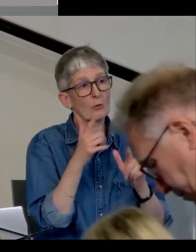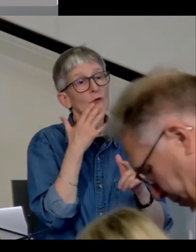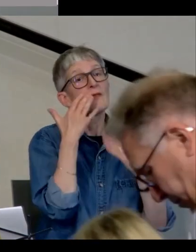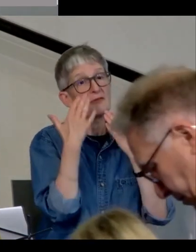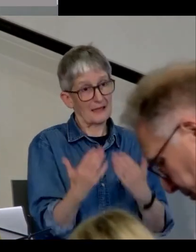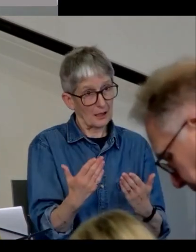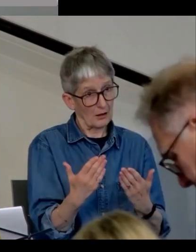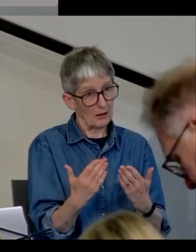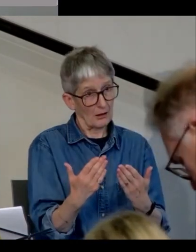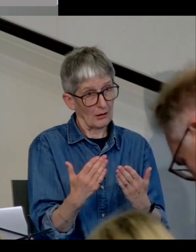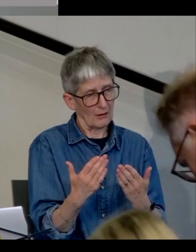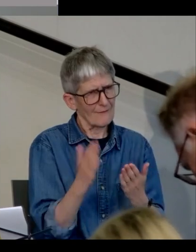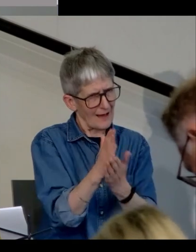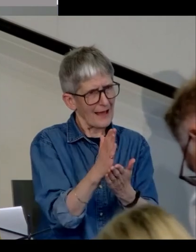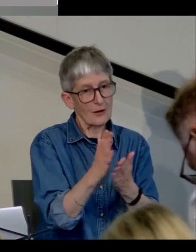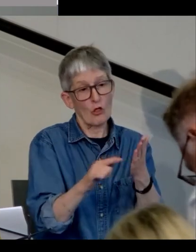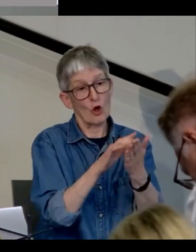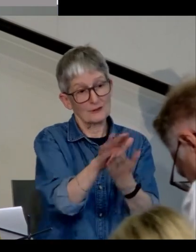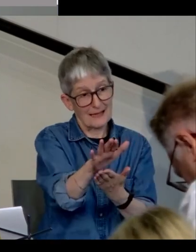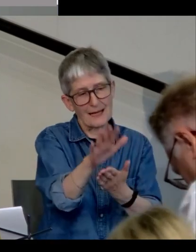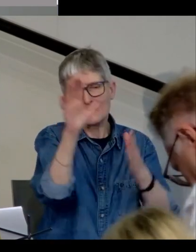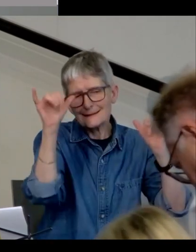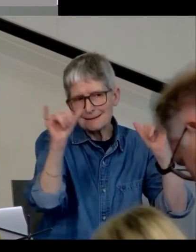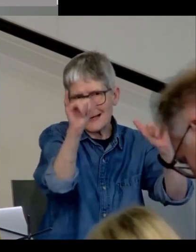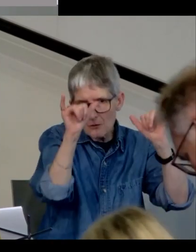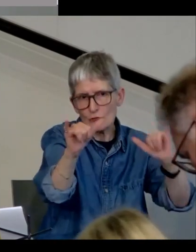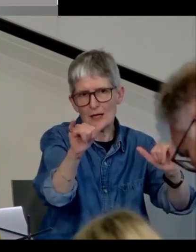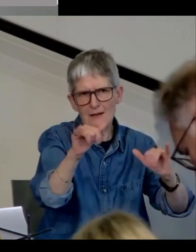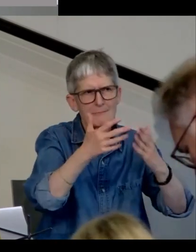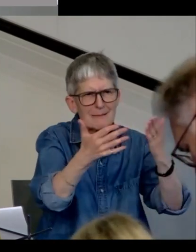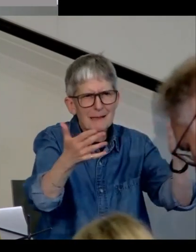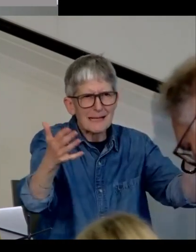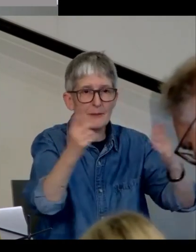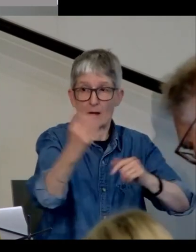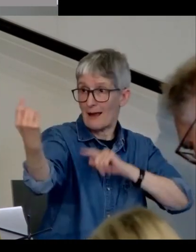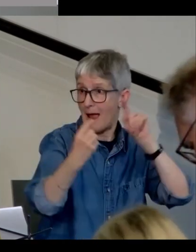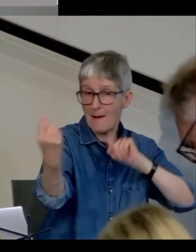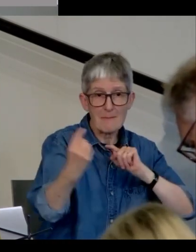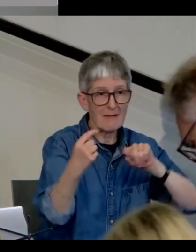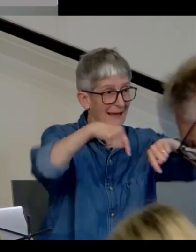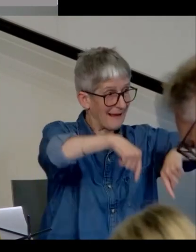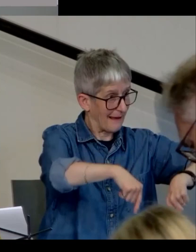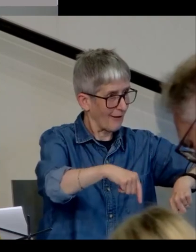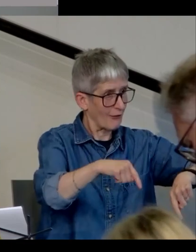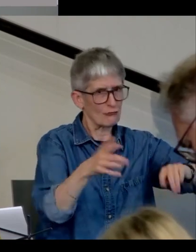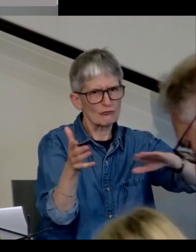for this fact that on Thursday we can celebrate the many people who came to this country